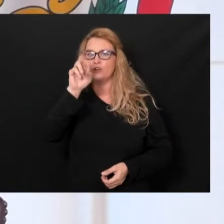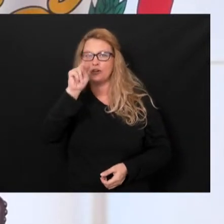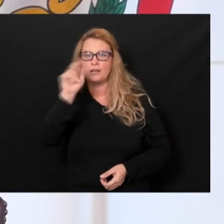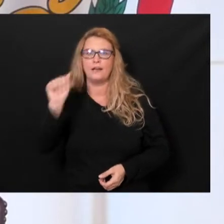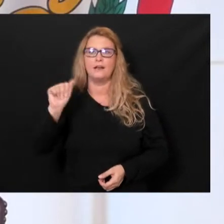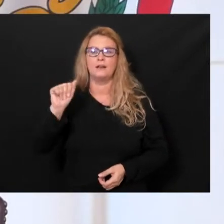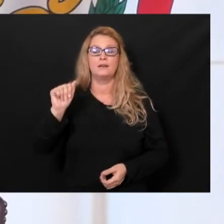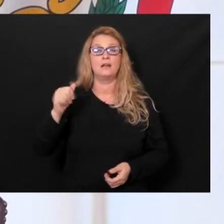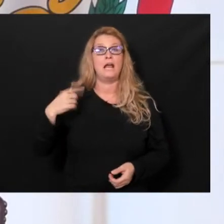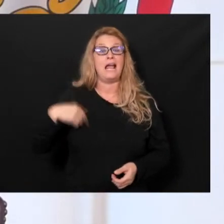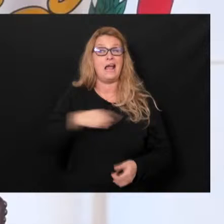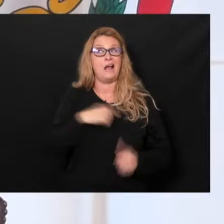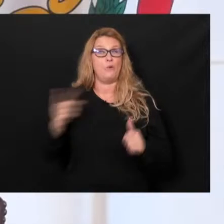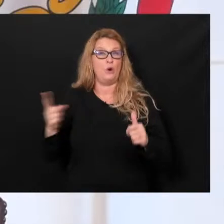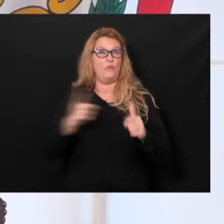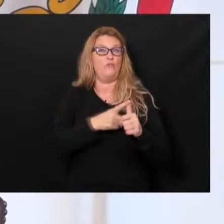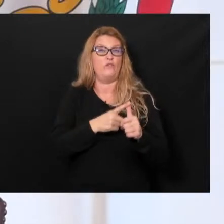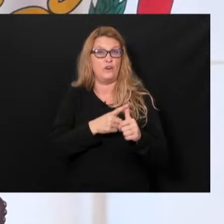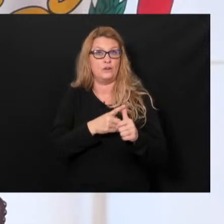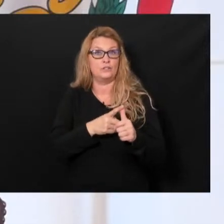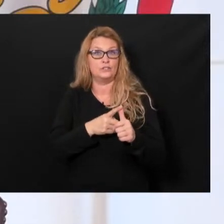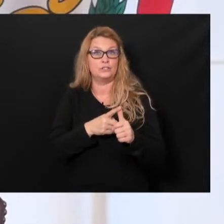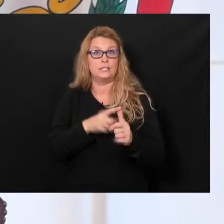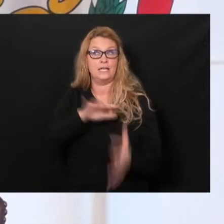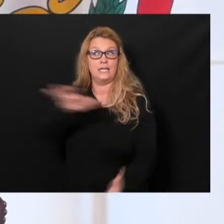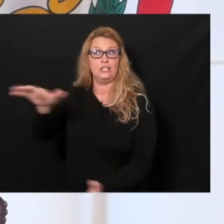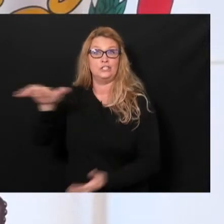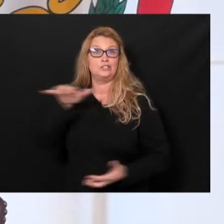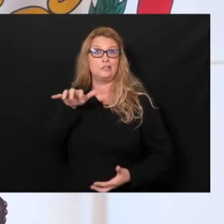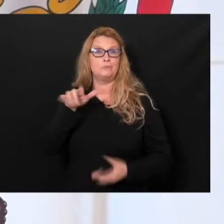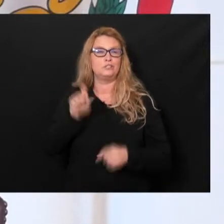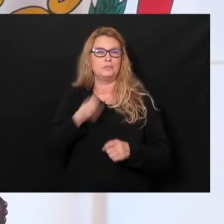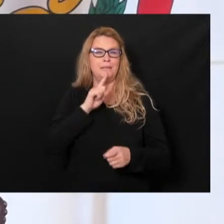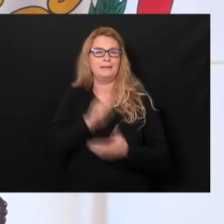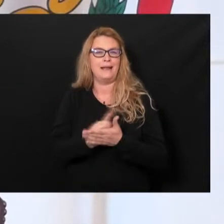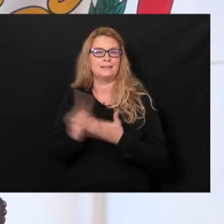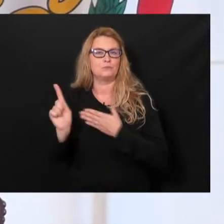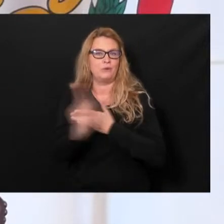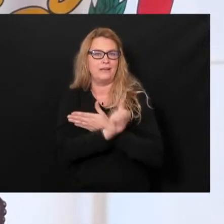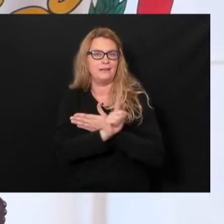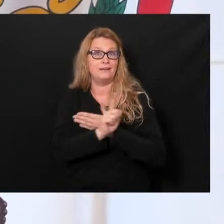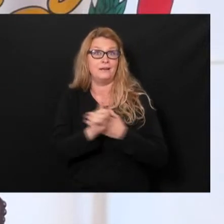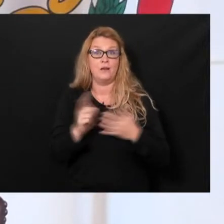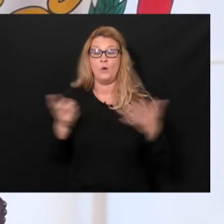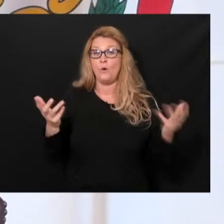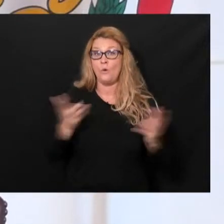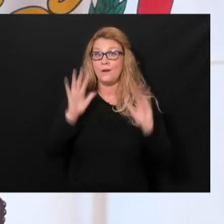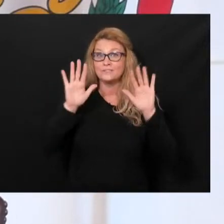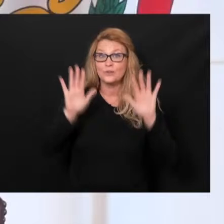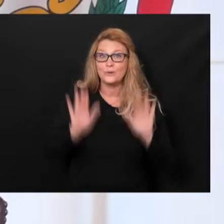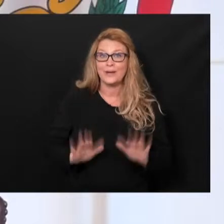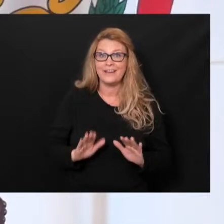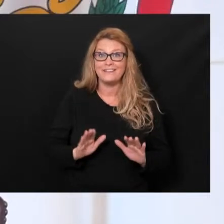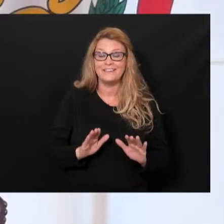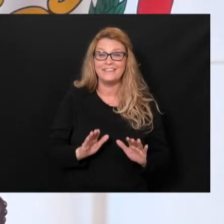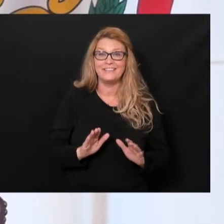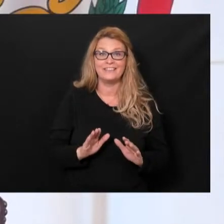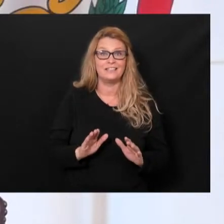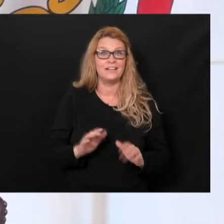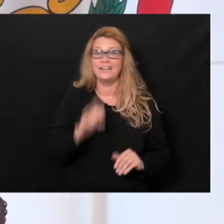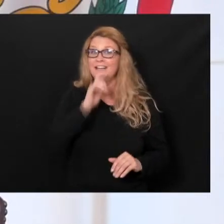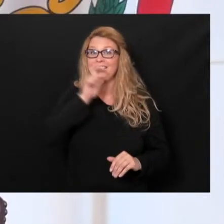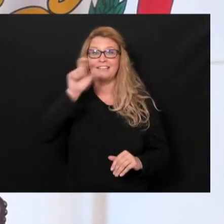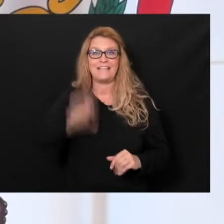our first shipment should be next week. You know, the great part about this vaccine is it does not have